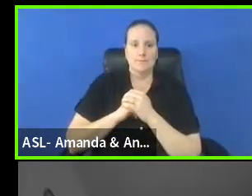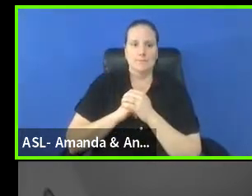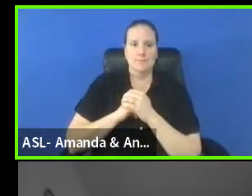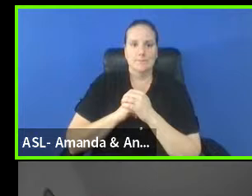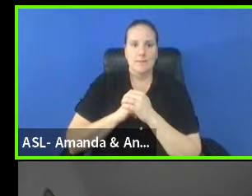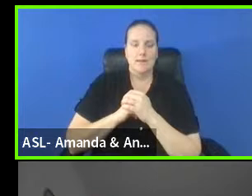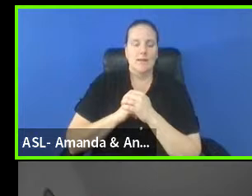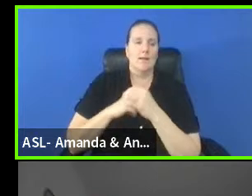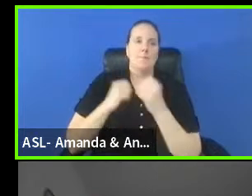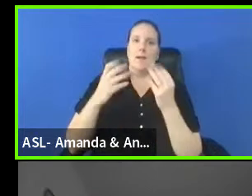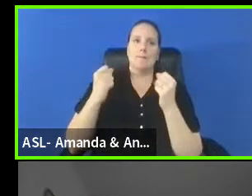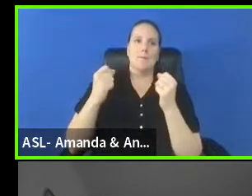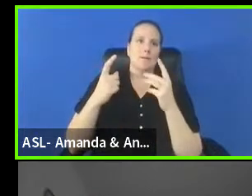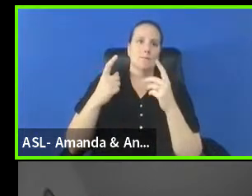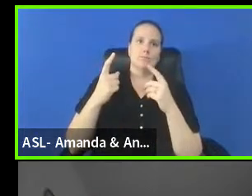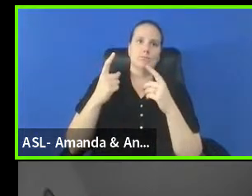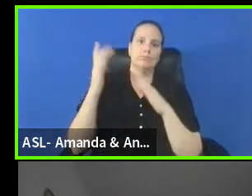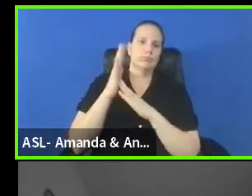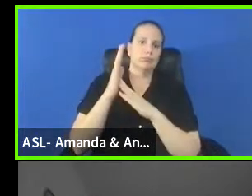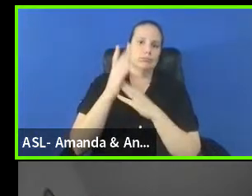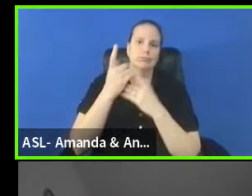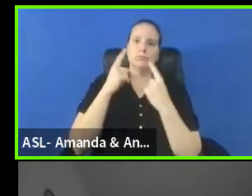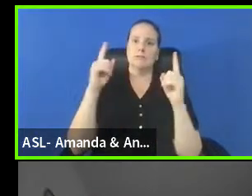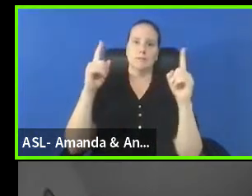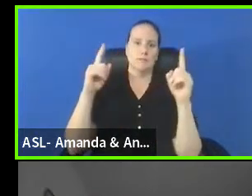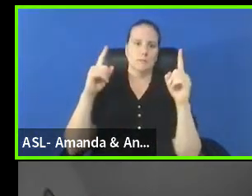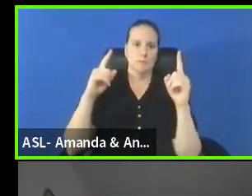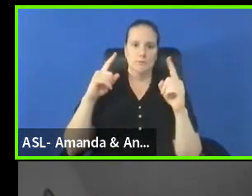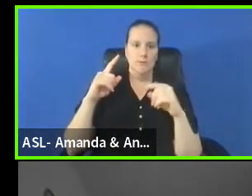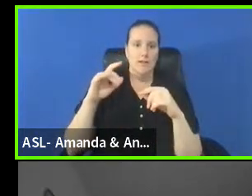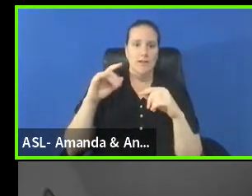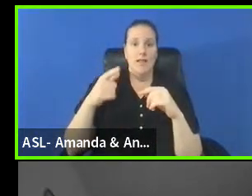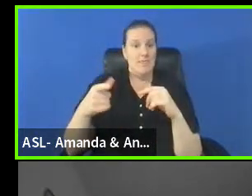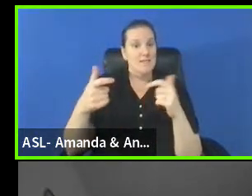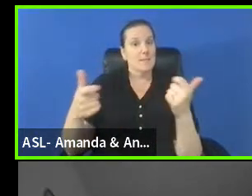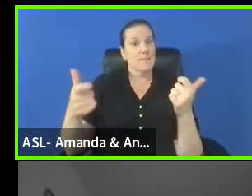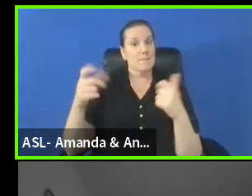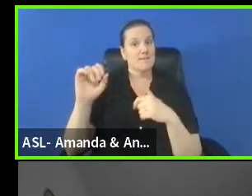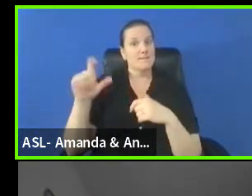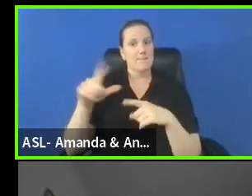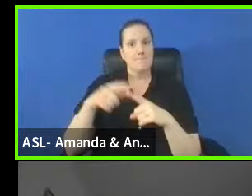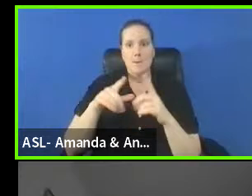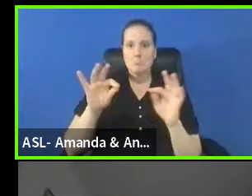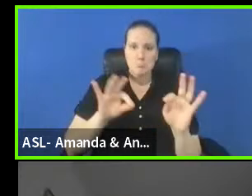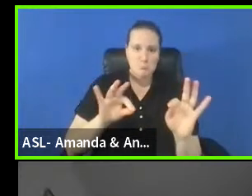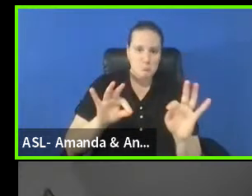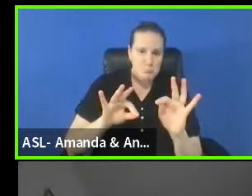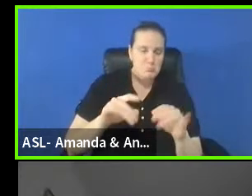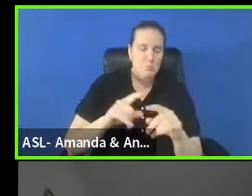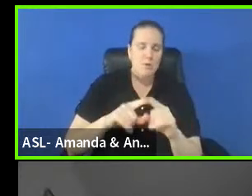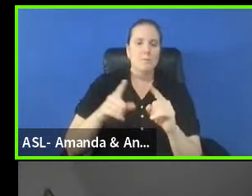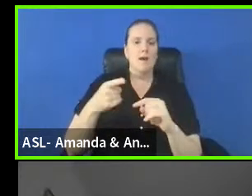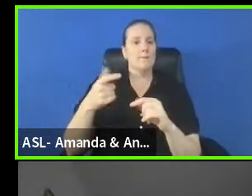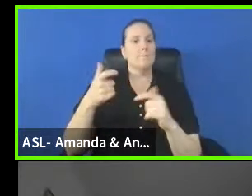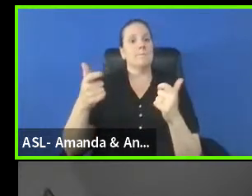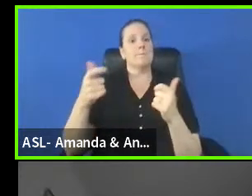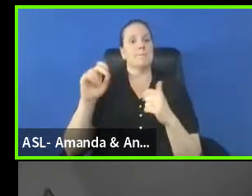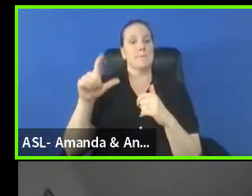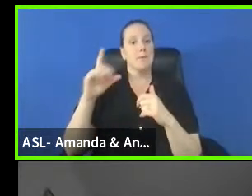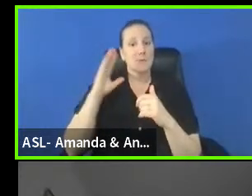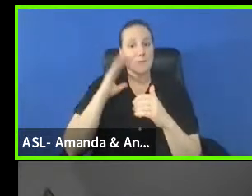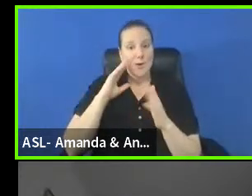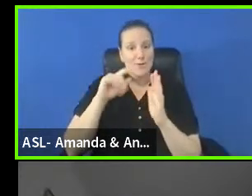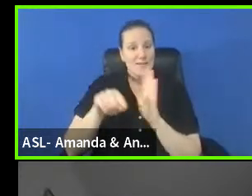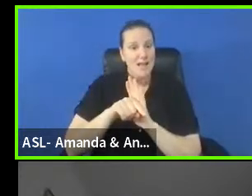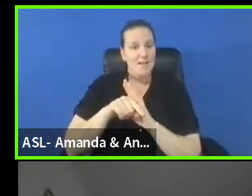successful milestones. I know this was a big deal, and you're not making a big deal about it, but it is a big deal because we all know that negative votes